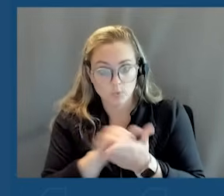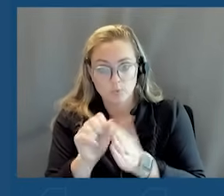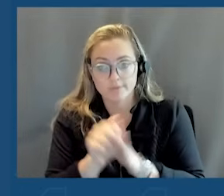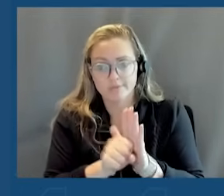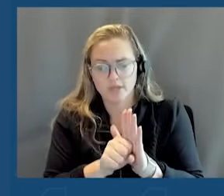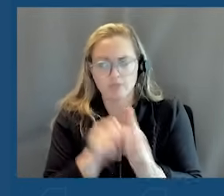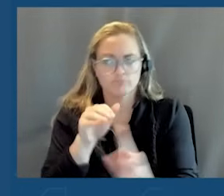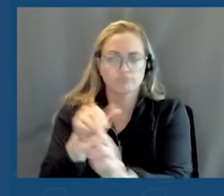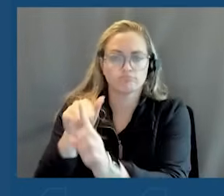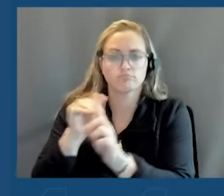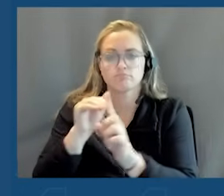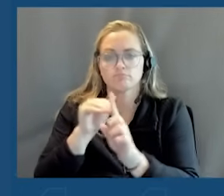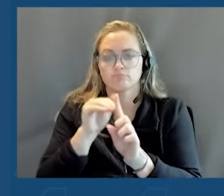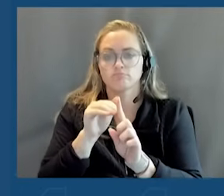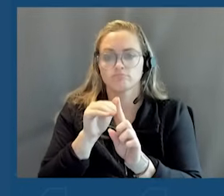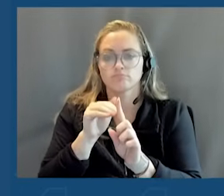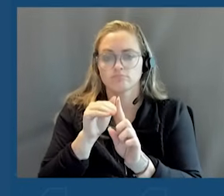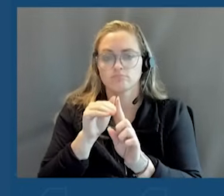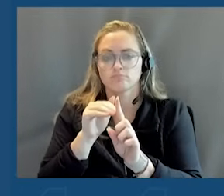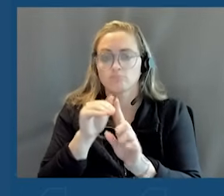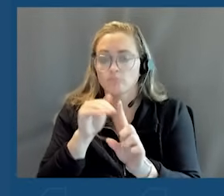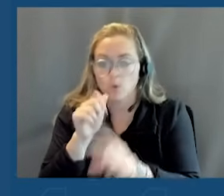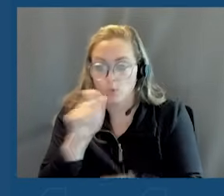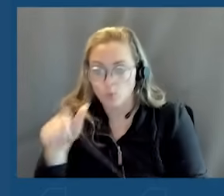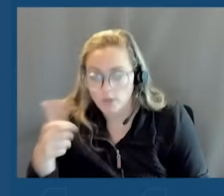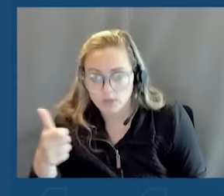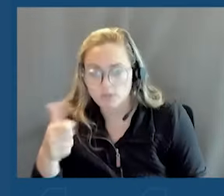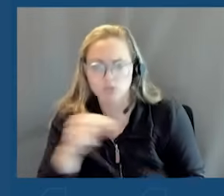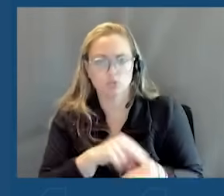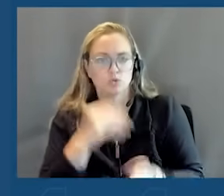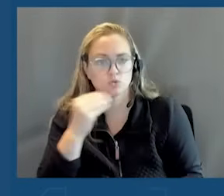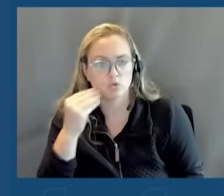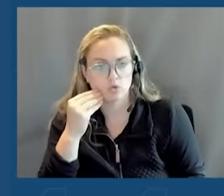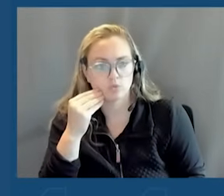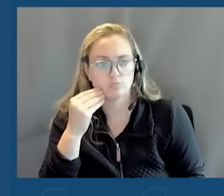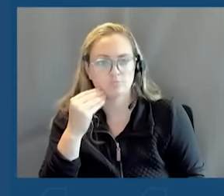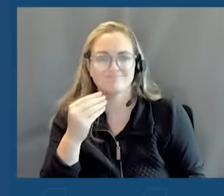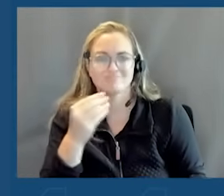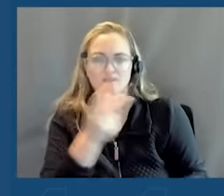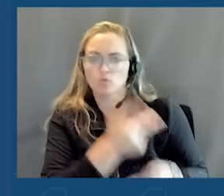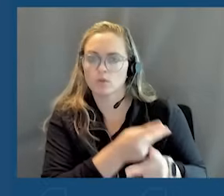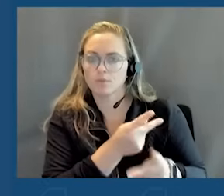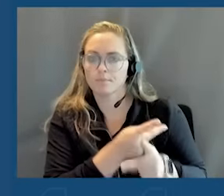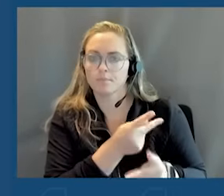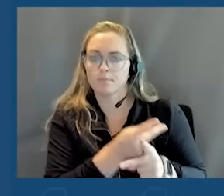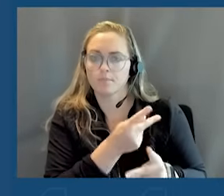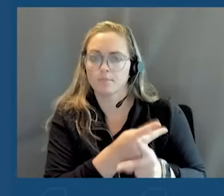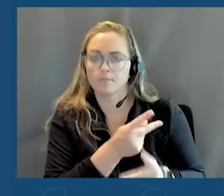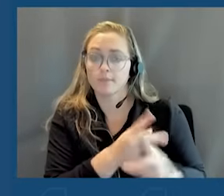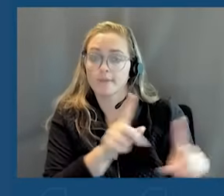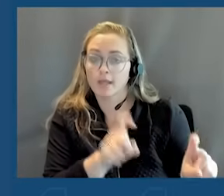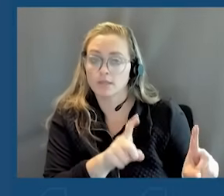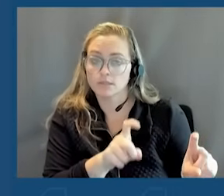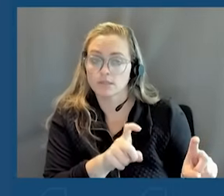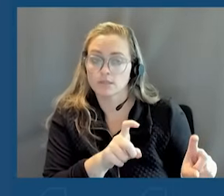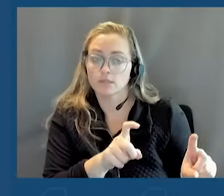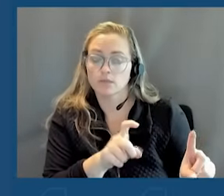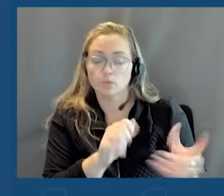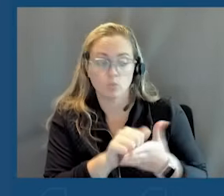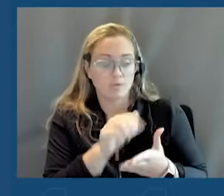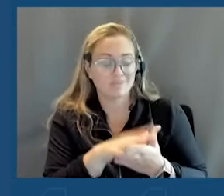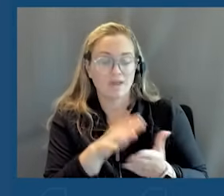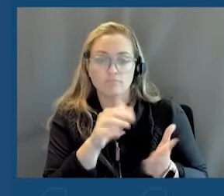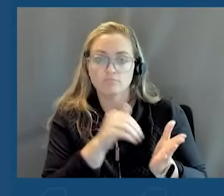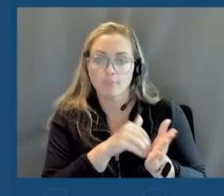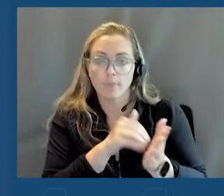responsibility. We also want to remind nursing homes the responsibility to stockpile tests. We have sent thousands